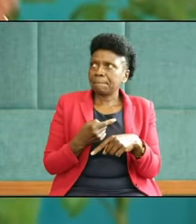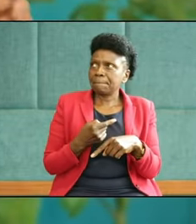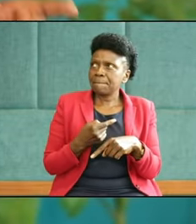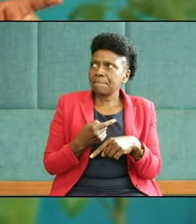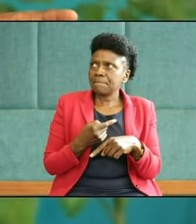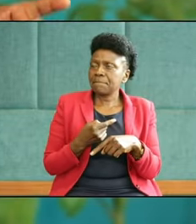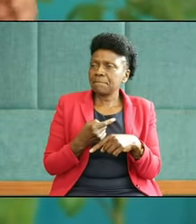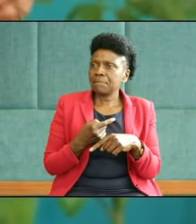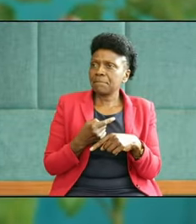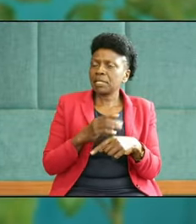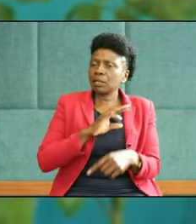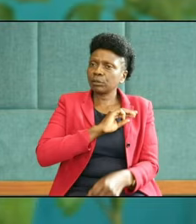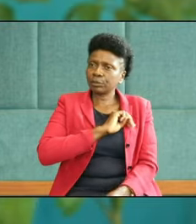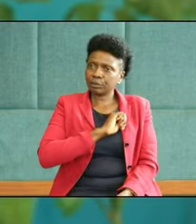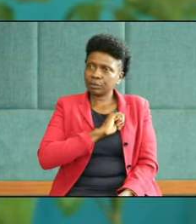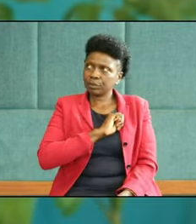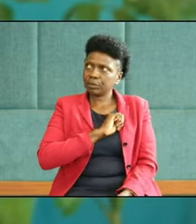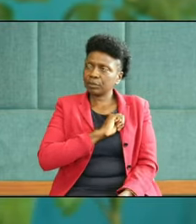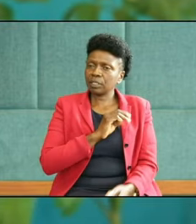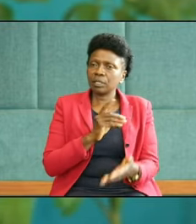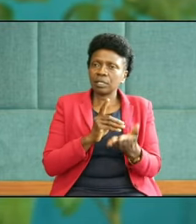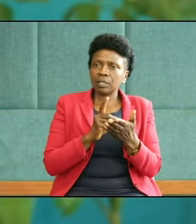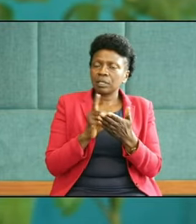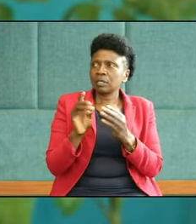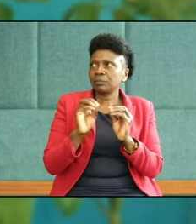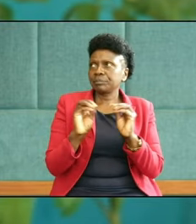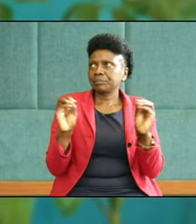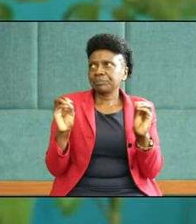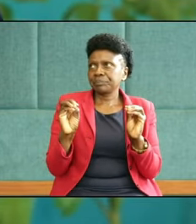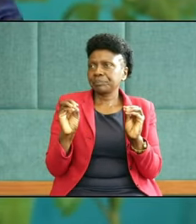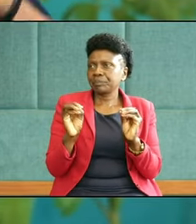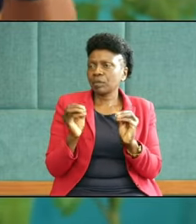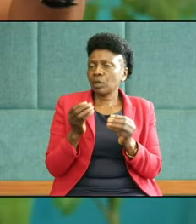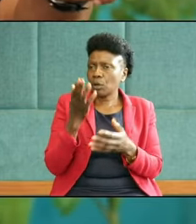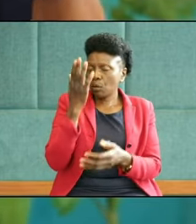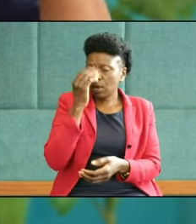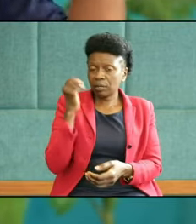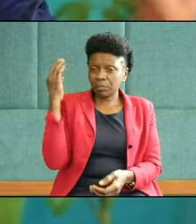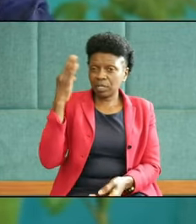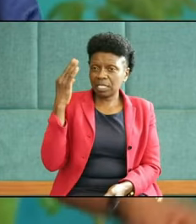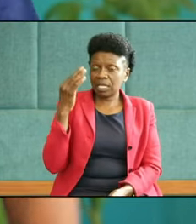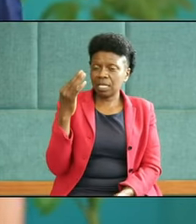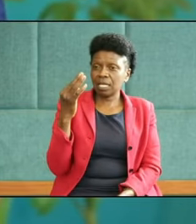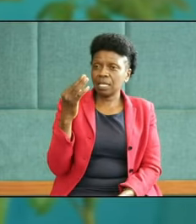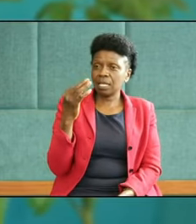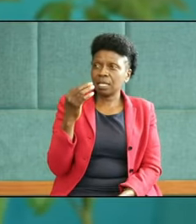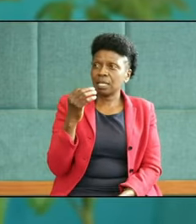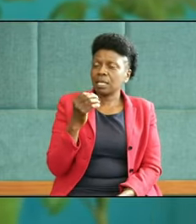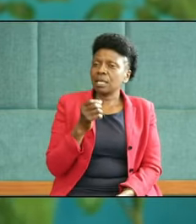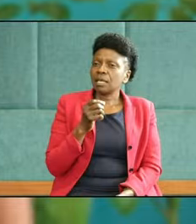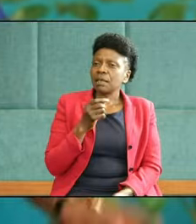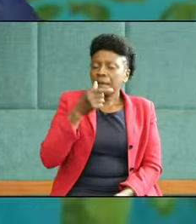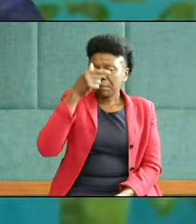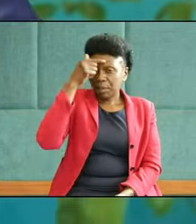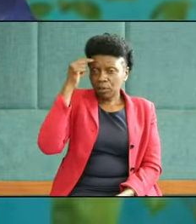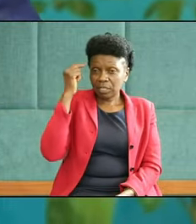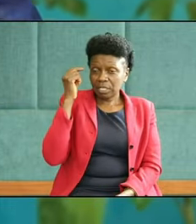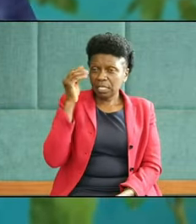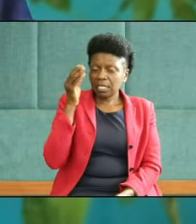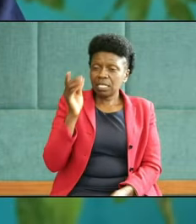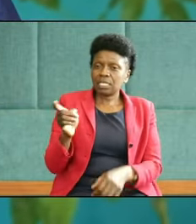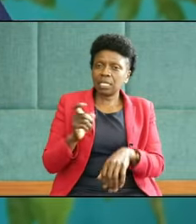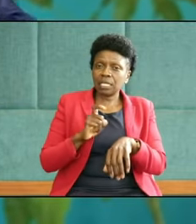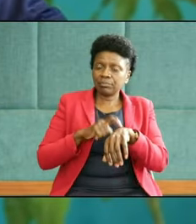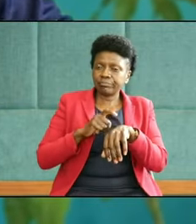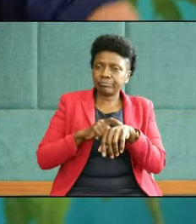they will not endure sound doctrine. So when must we preach the gospel? We preach it when it is convenient. We preach it when it is